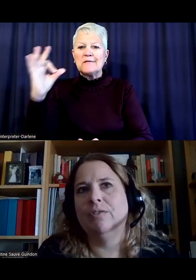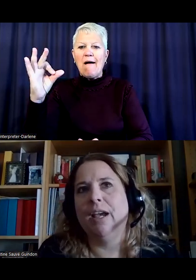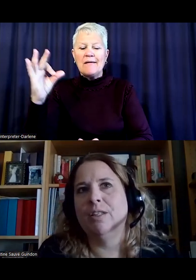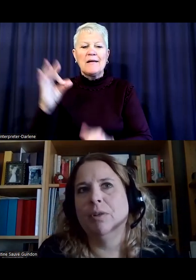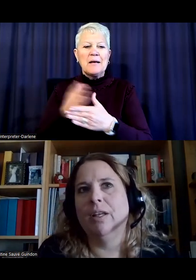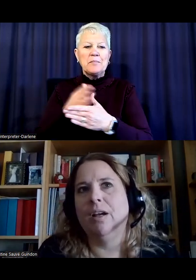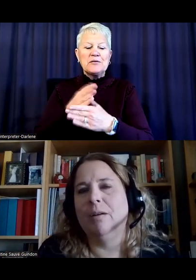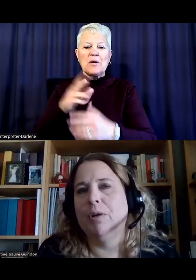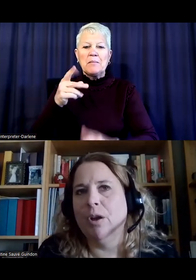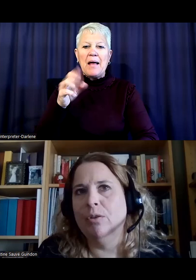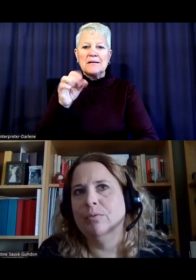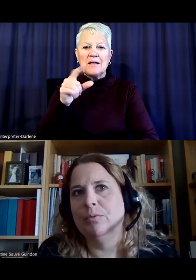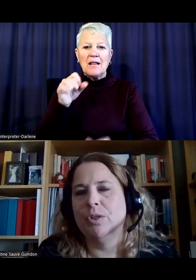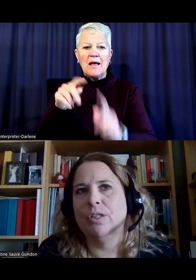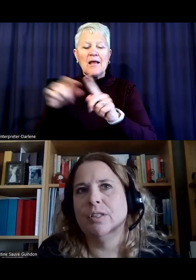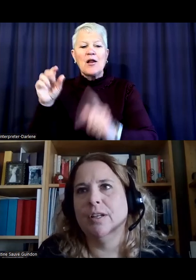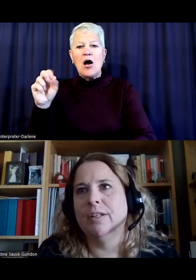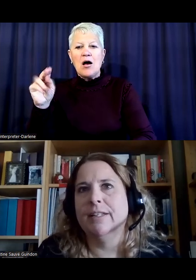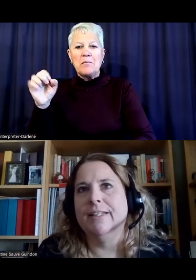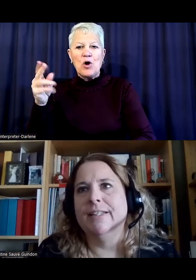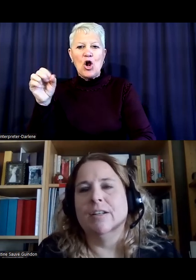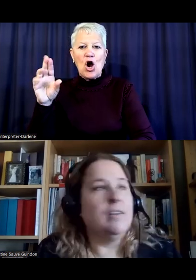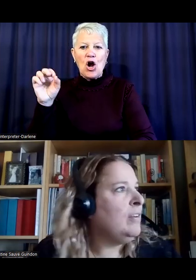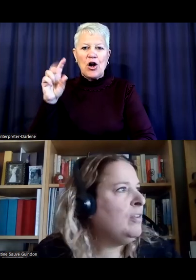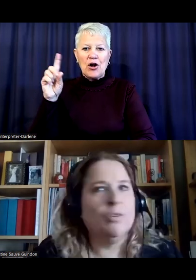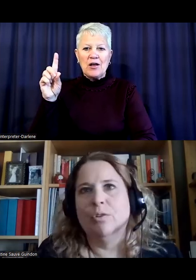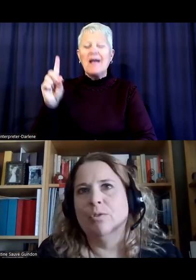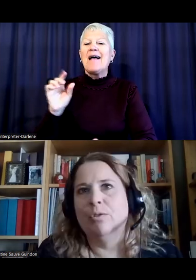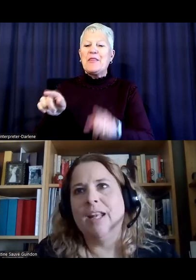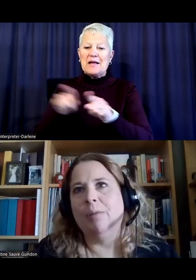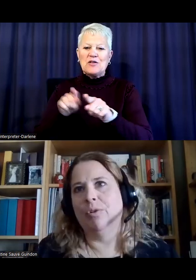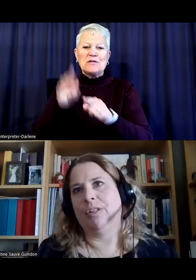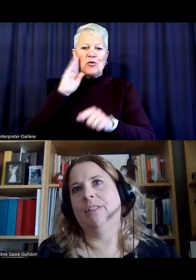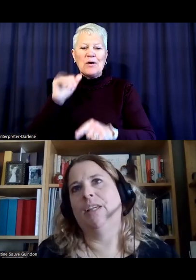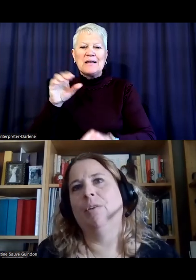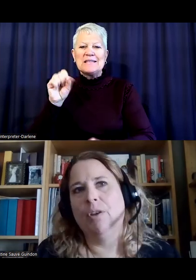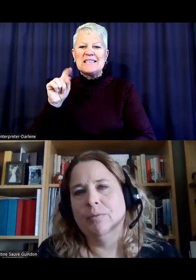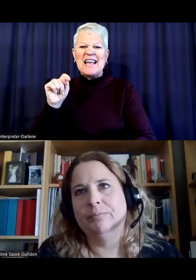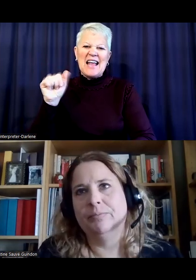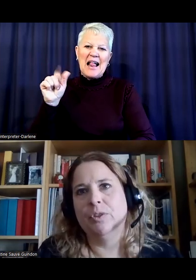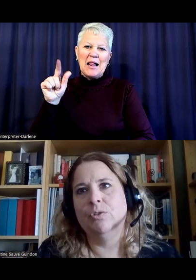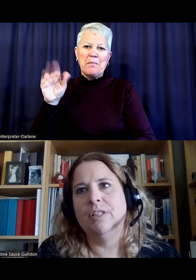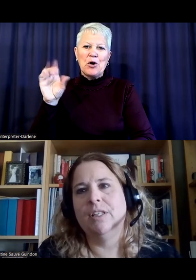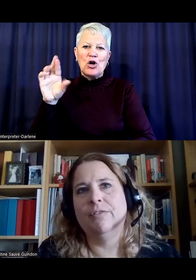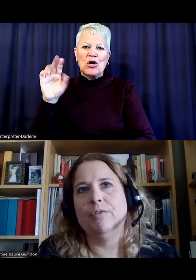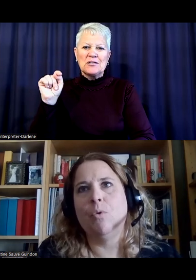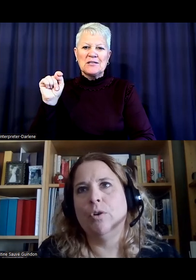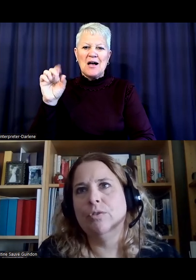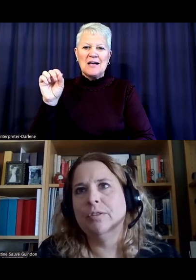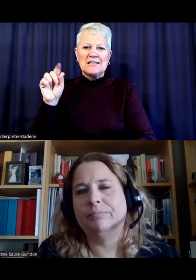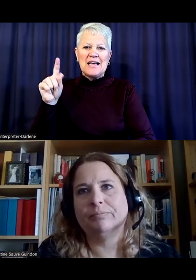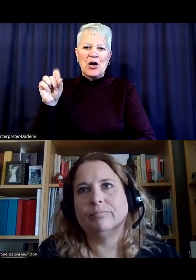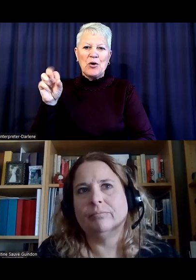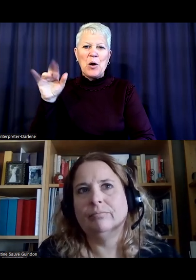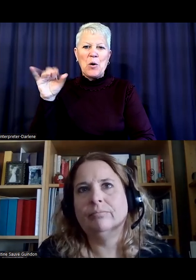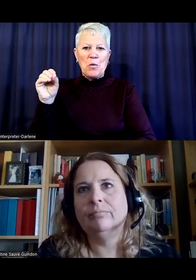towns of Castleman and Embrun, which is also known as St. Albert's, Ontario. So you see the different borders.